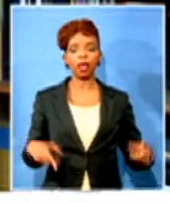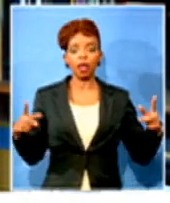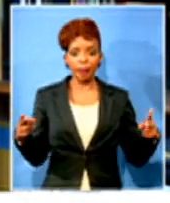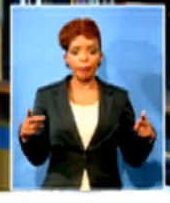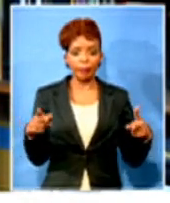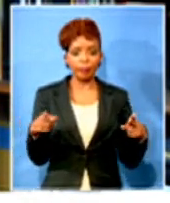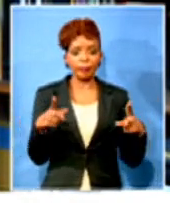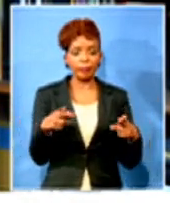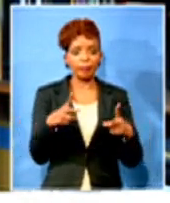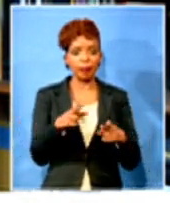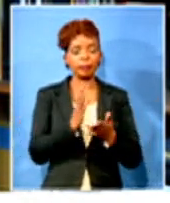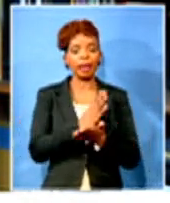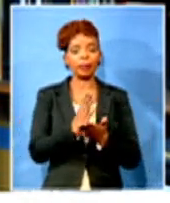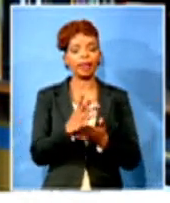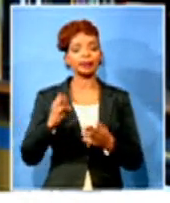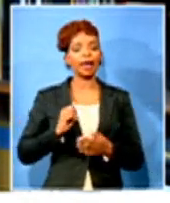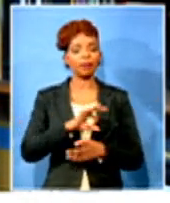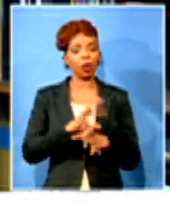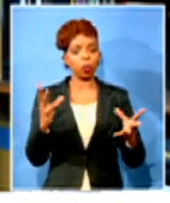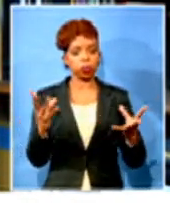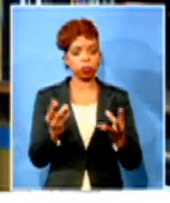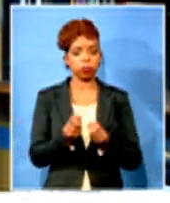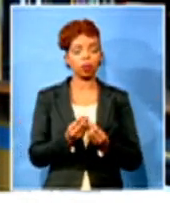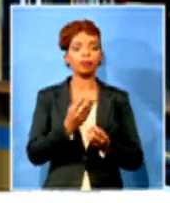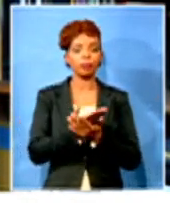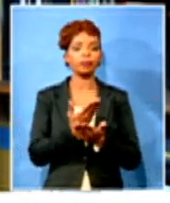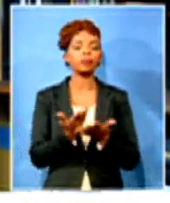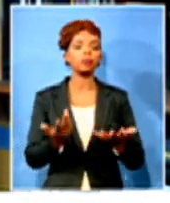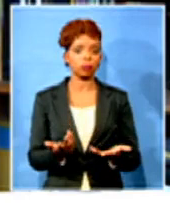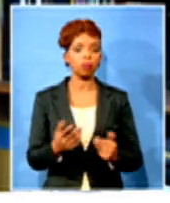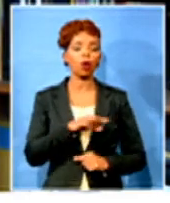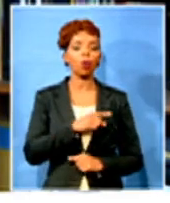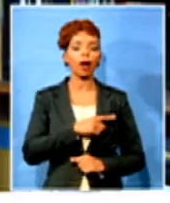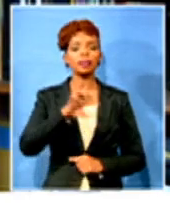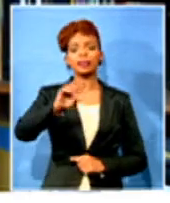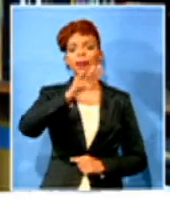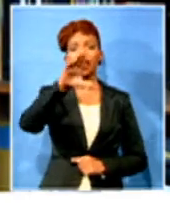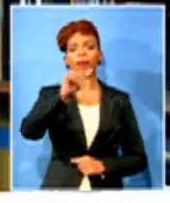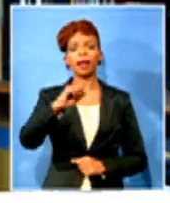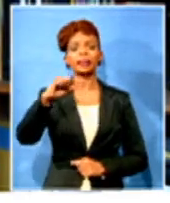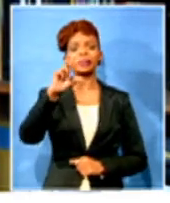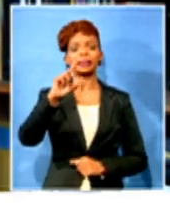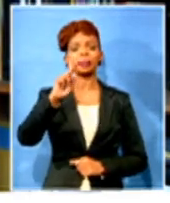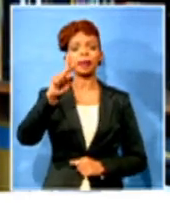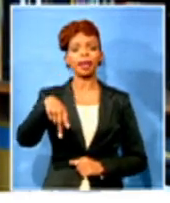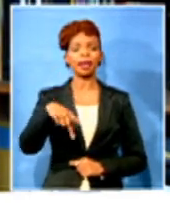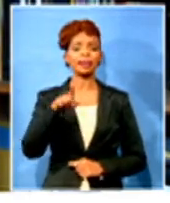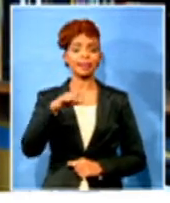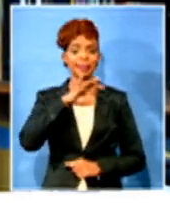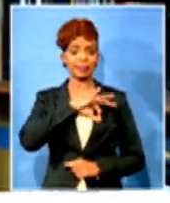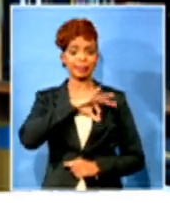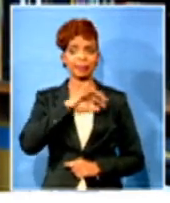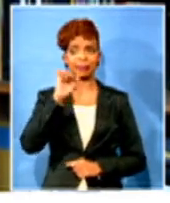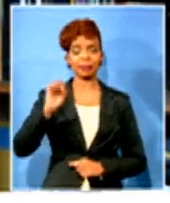Africa is one of the biggest salary bills in the world as a percentage of GDP, and that is clearly going to have to